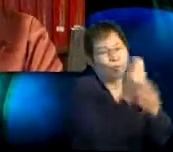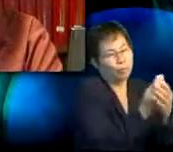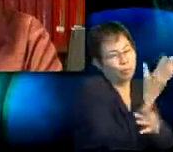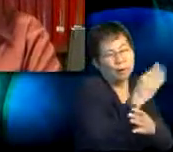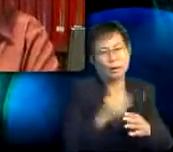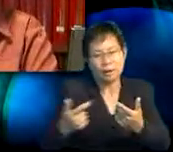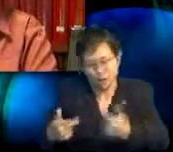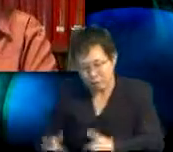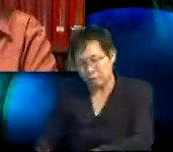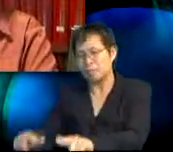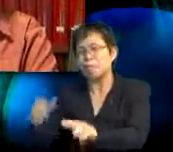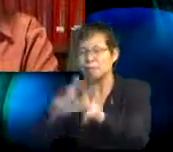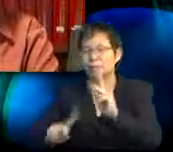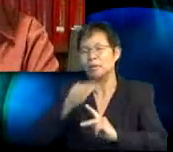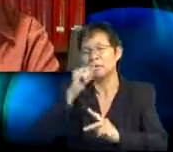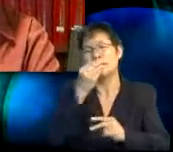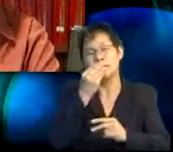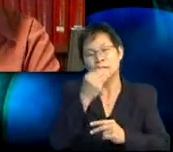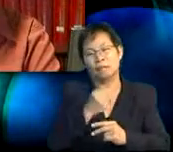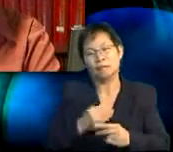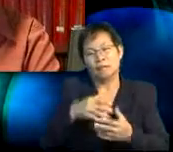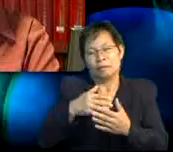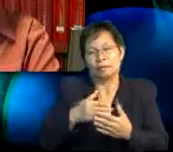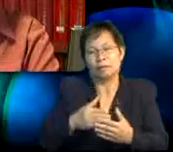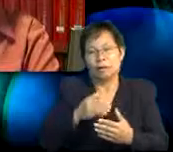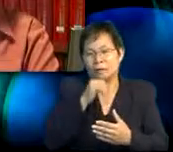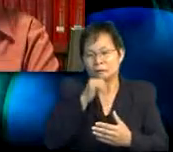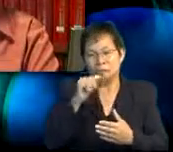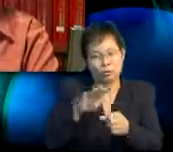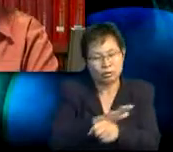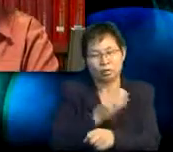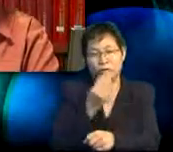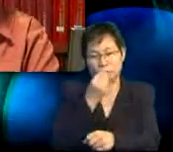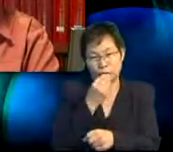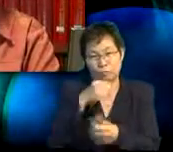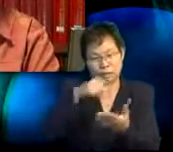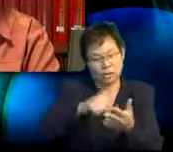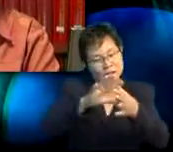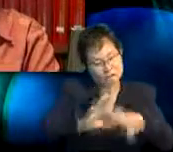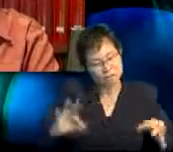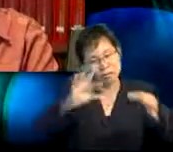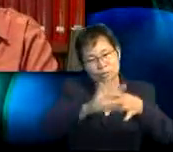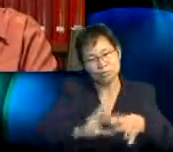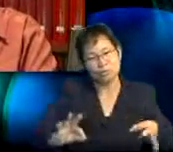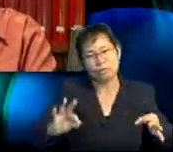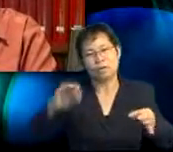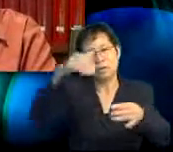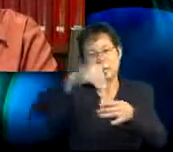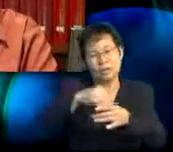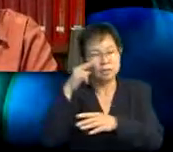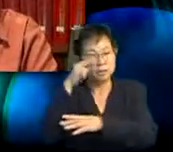people undernourished and famished for food. This story is seen through the eyes